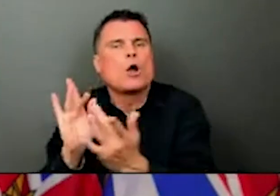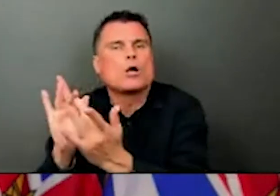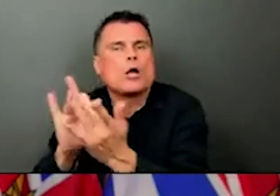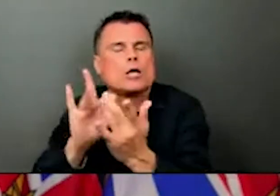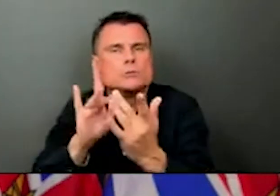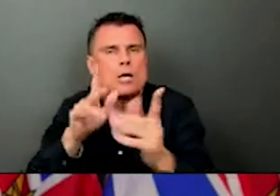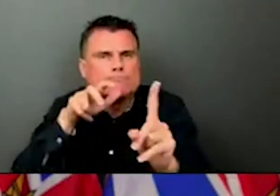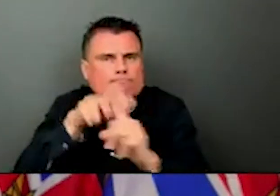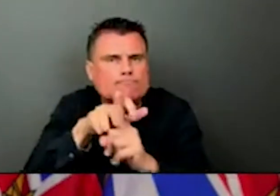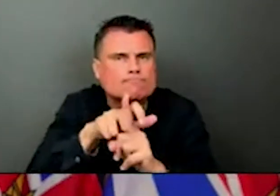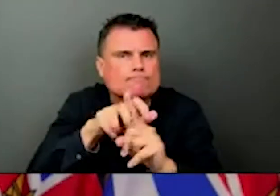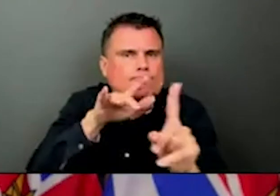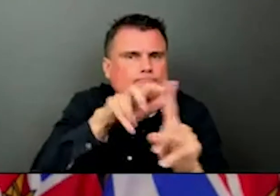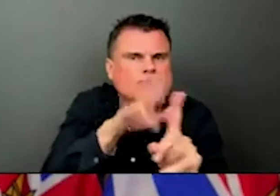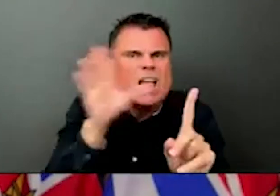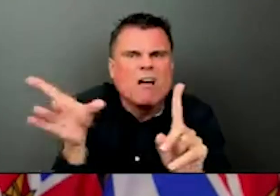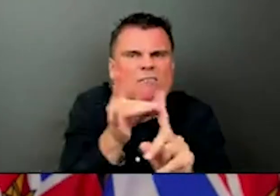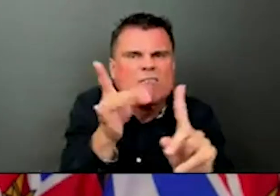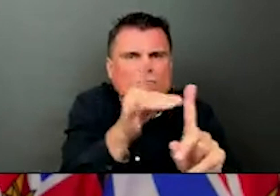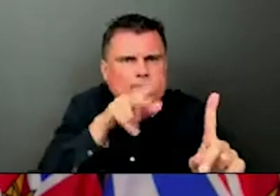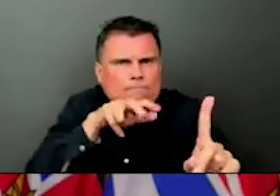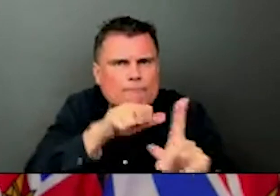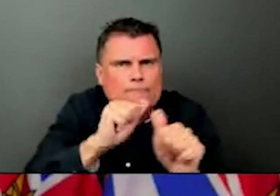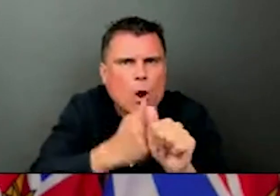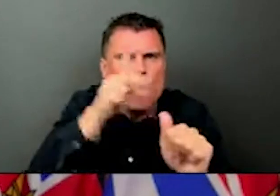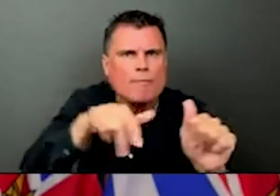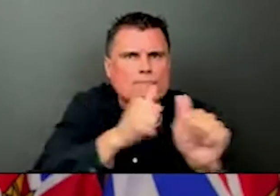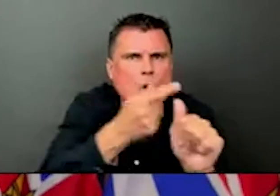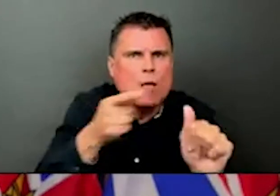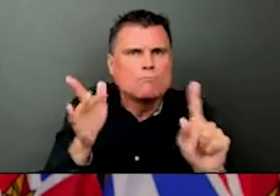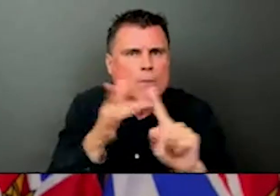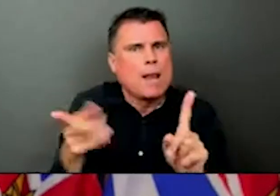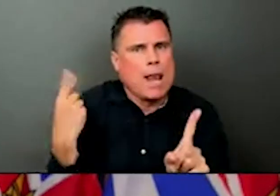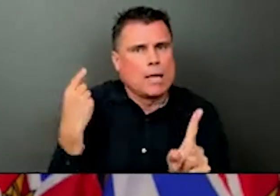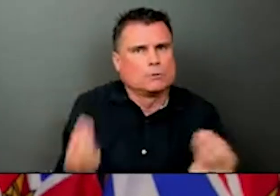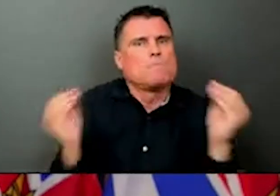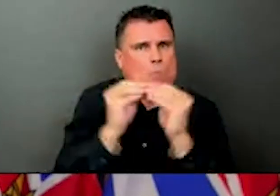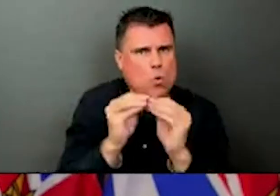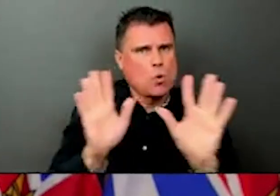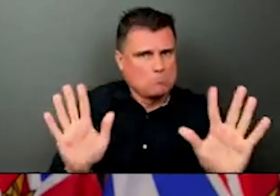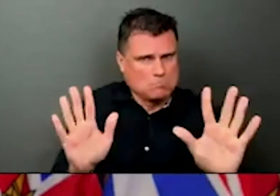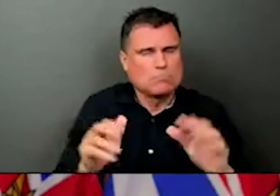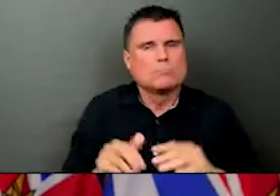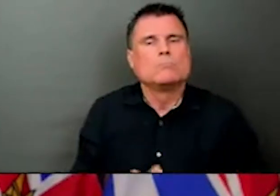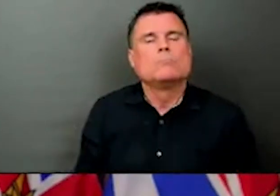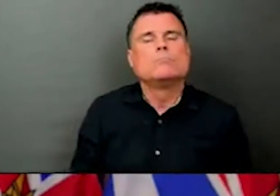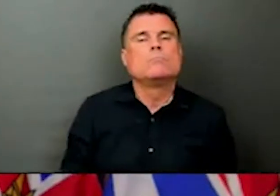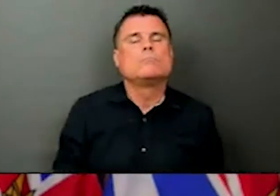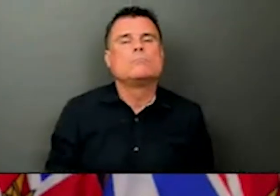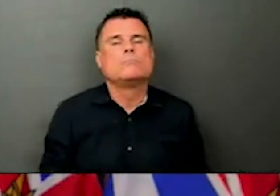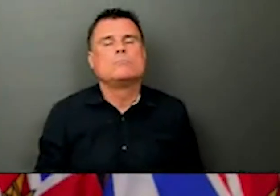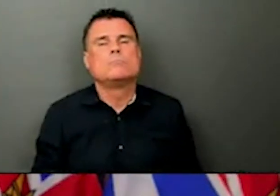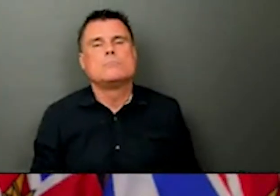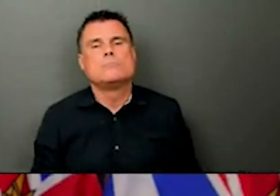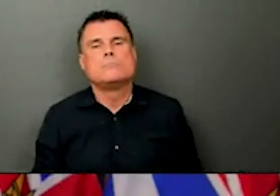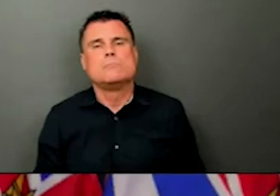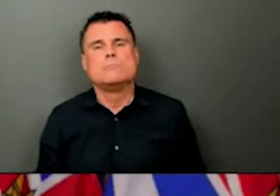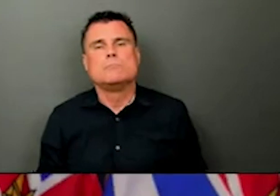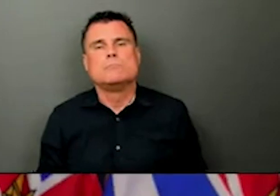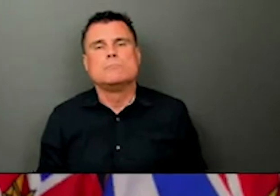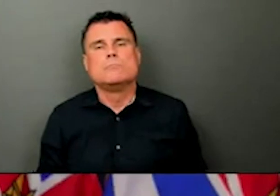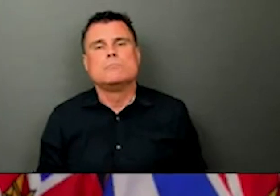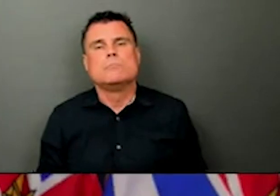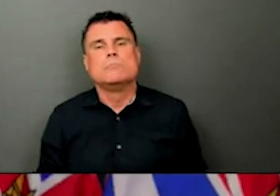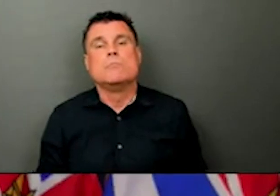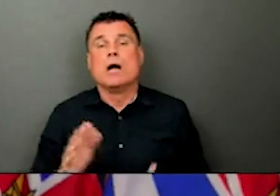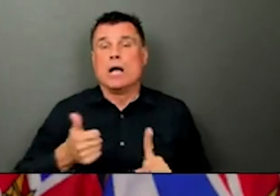on I'm sure, many of the same metrics that we look at. But this is something that the premiers and prime ministers are